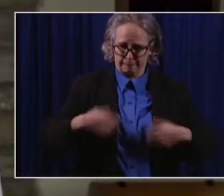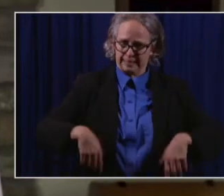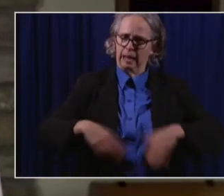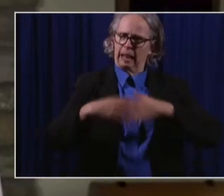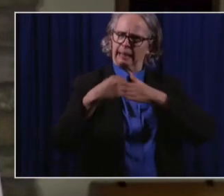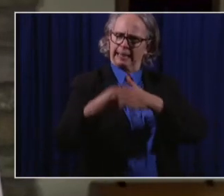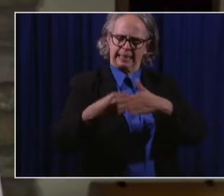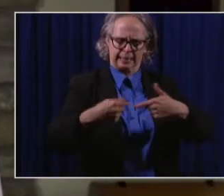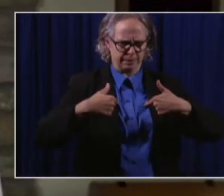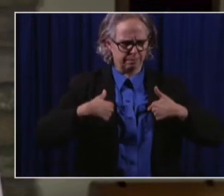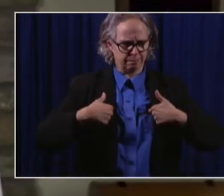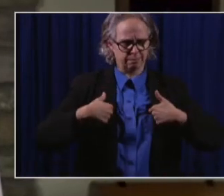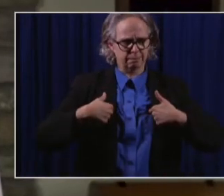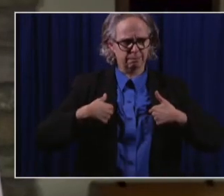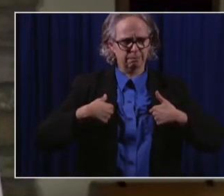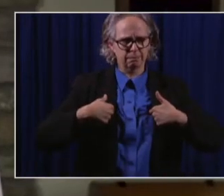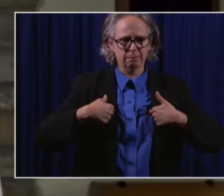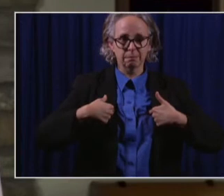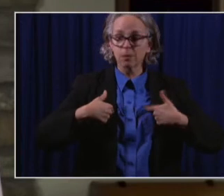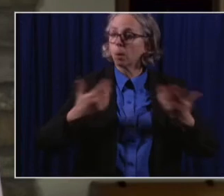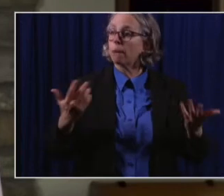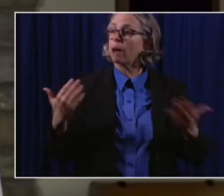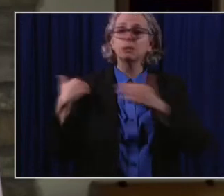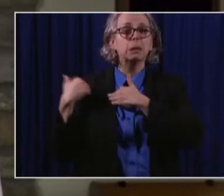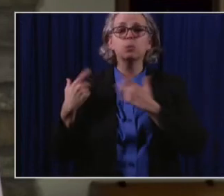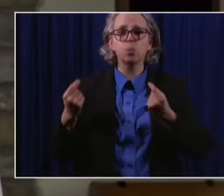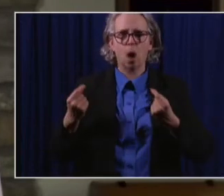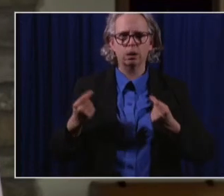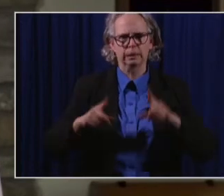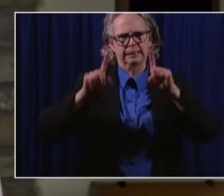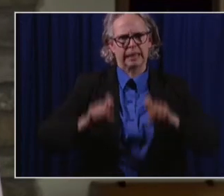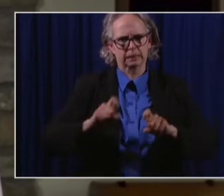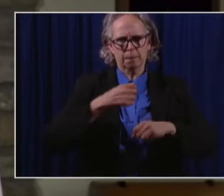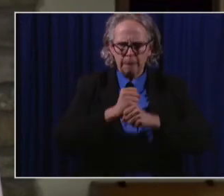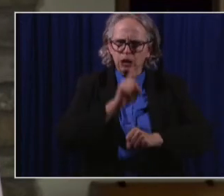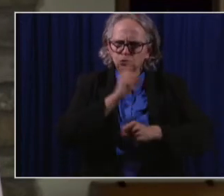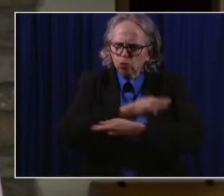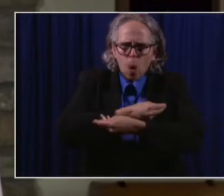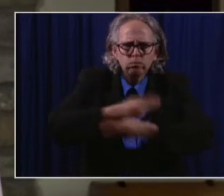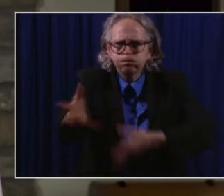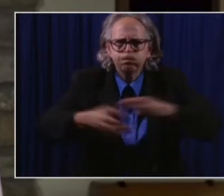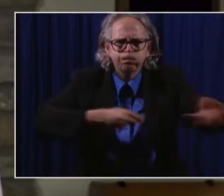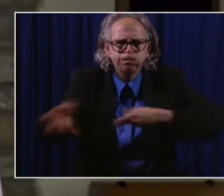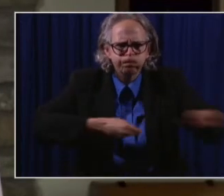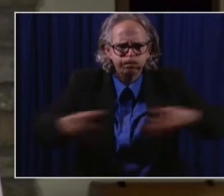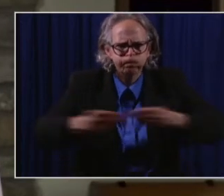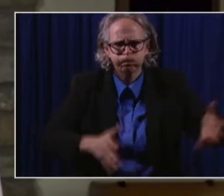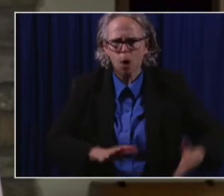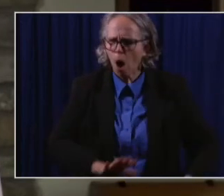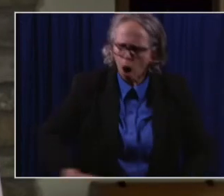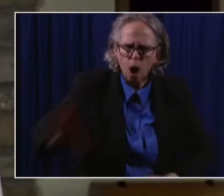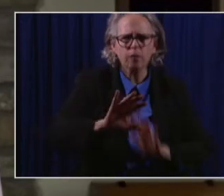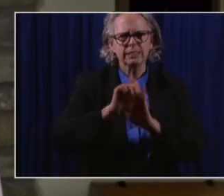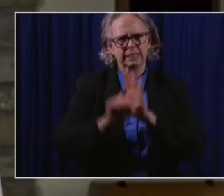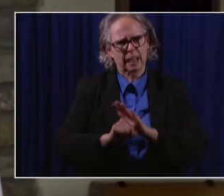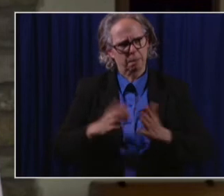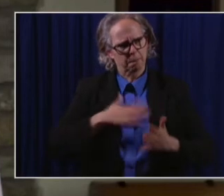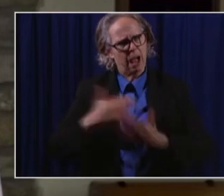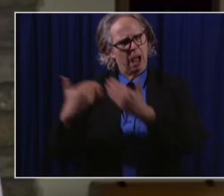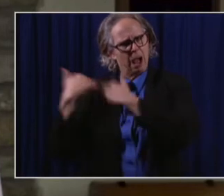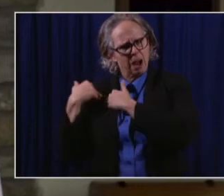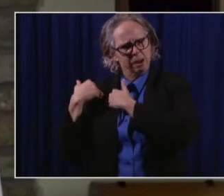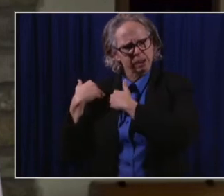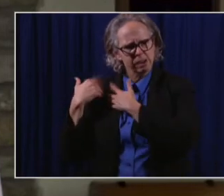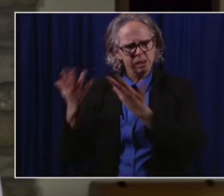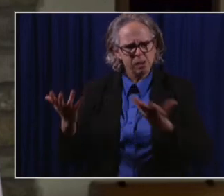and get testing and make it available throughout the state and have it done in a strategic way